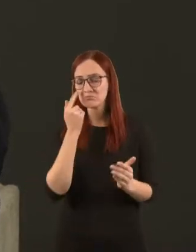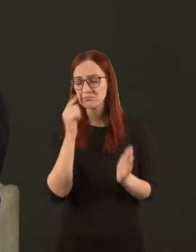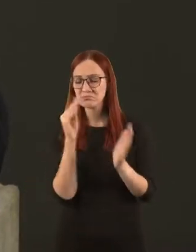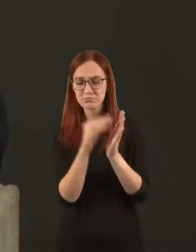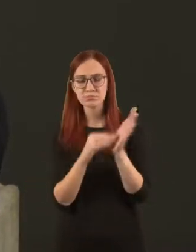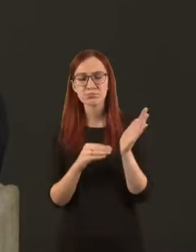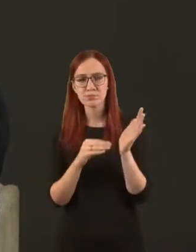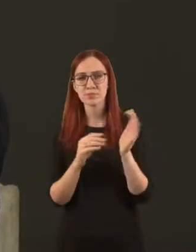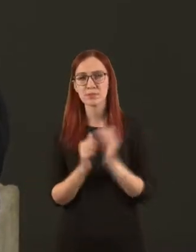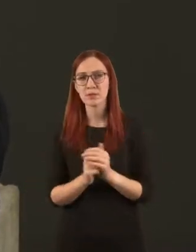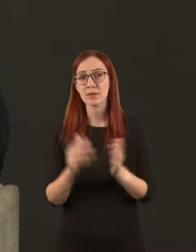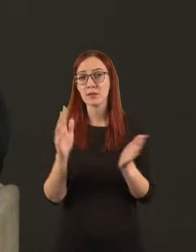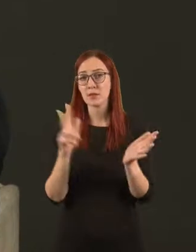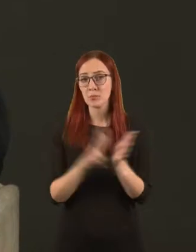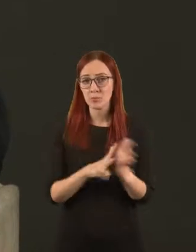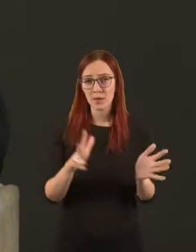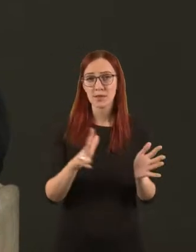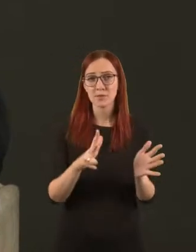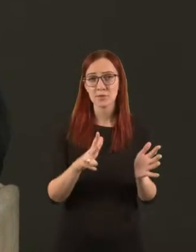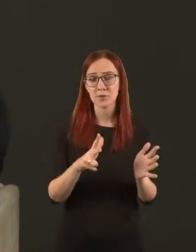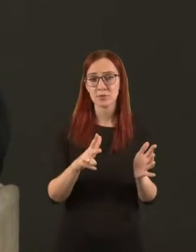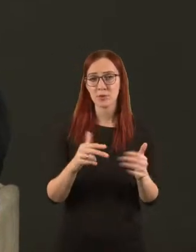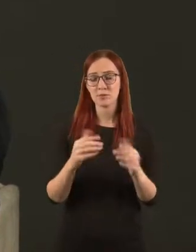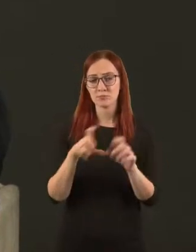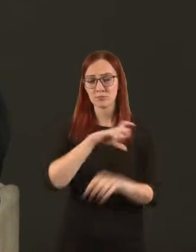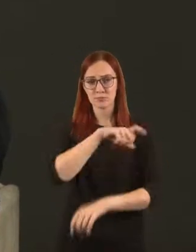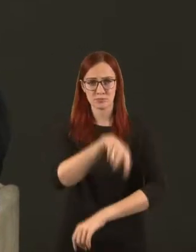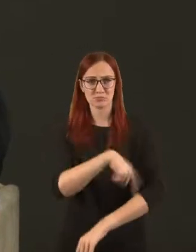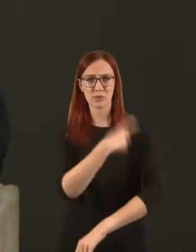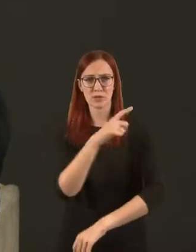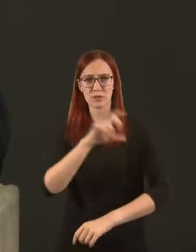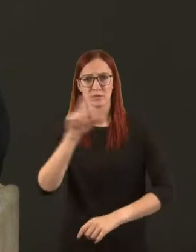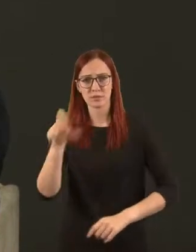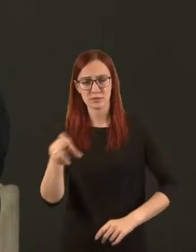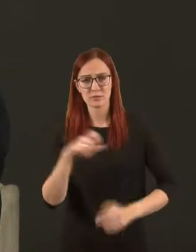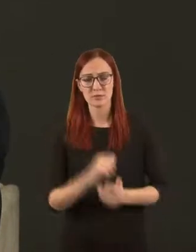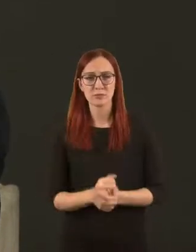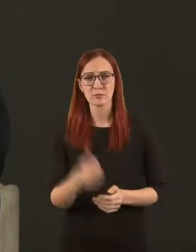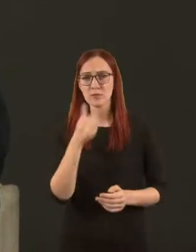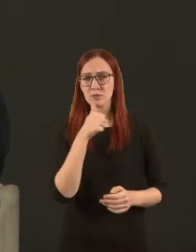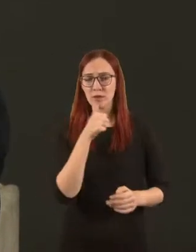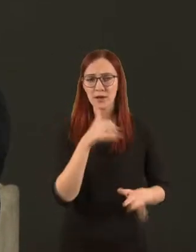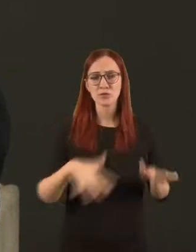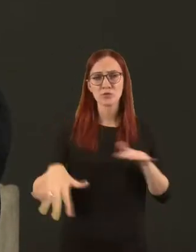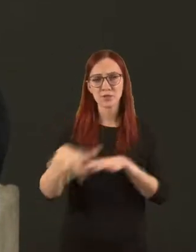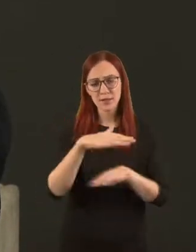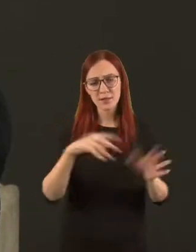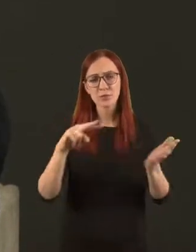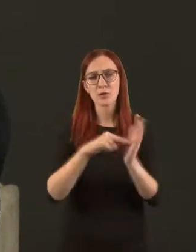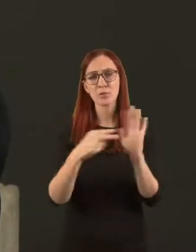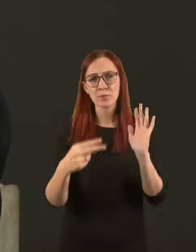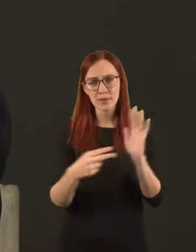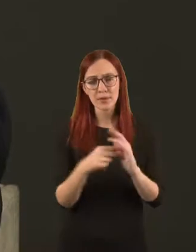respect, I'm very grateful for very important insights that were mentioned in the review.